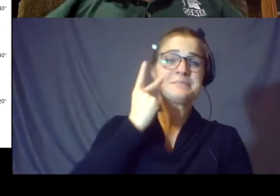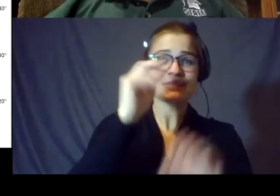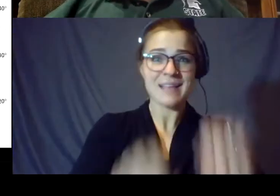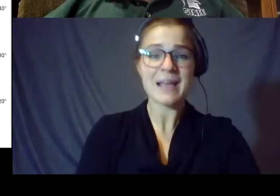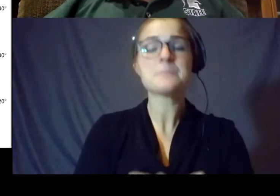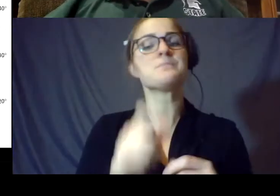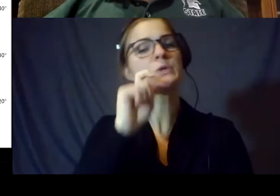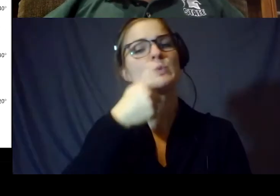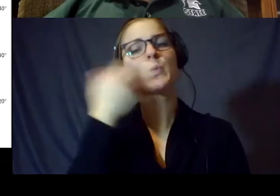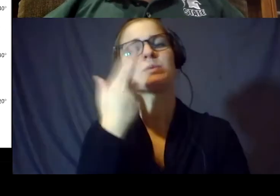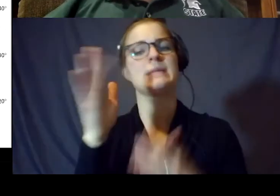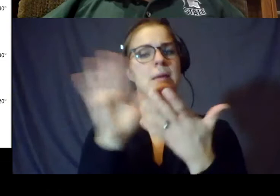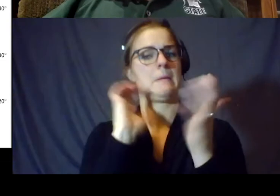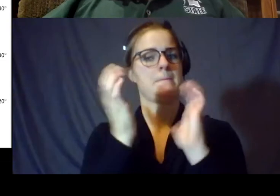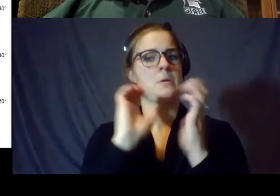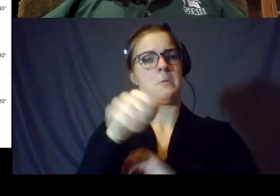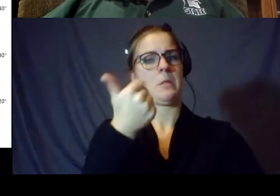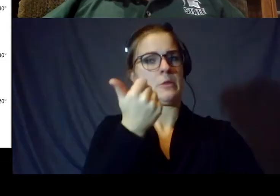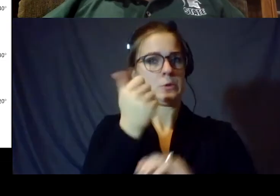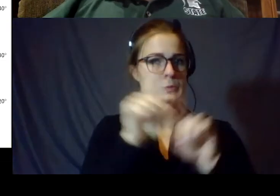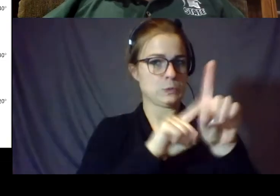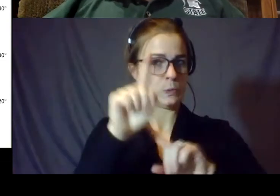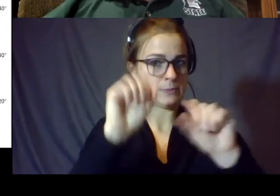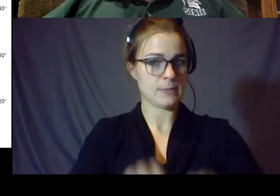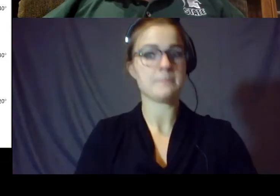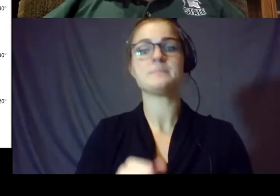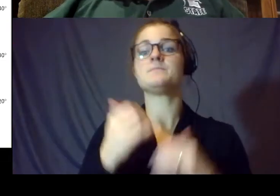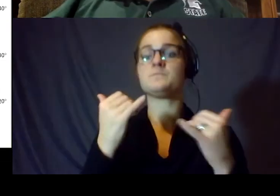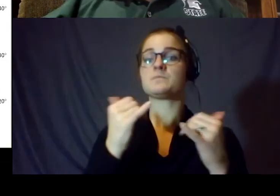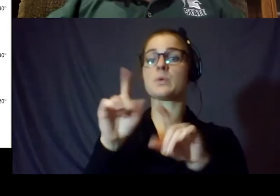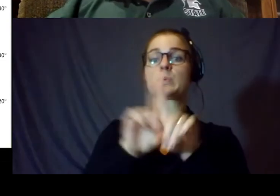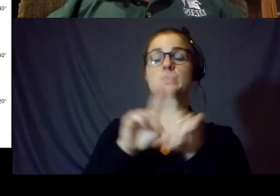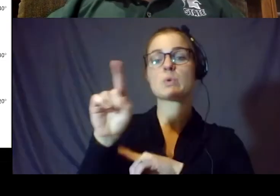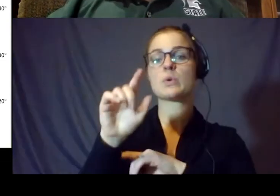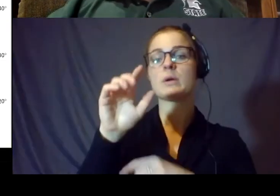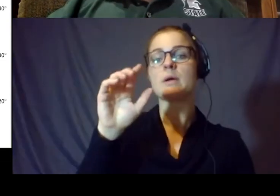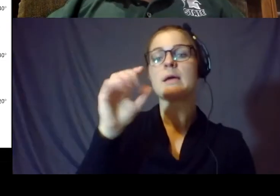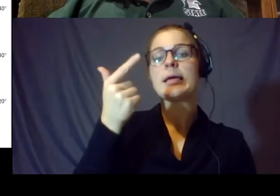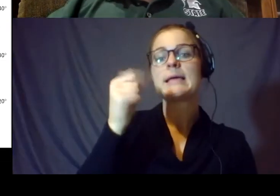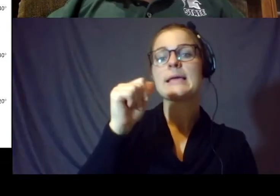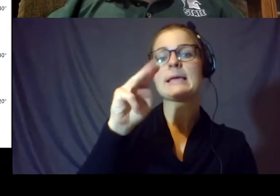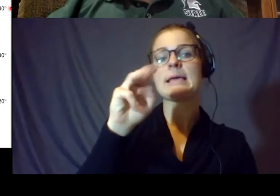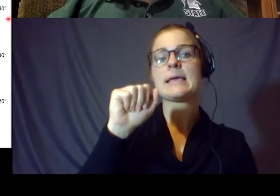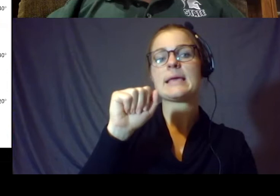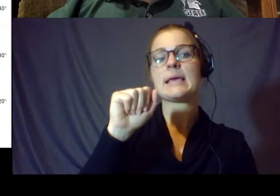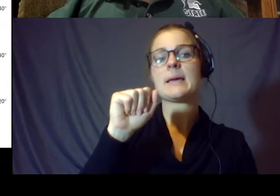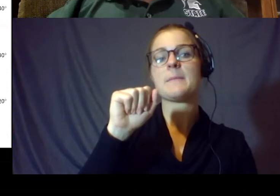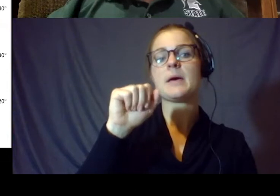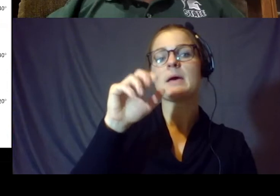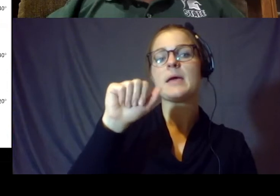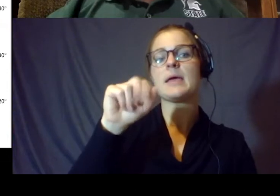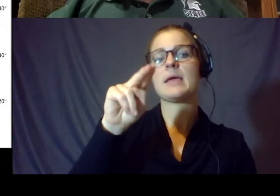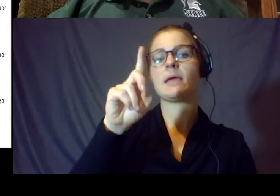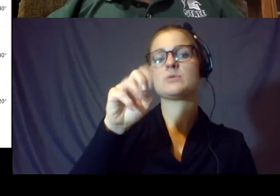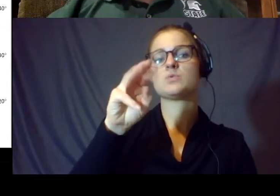stars, and I'm going to do that for you right now. This star here, Gamma Andromedae, this is the last star in that arc